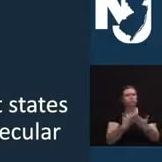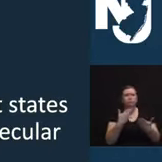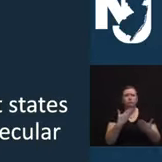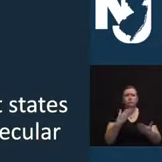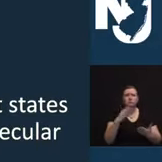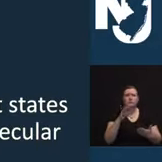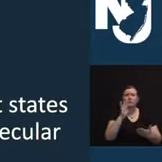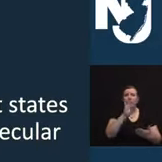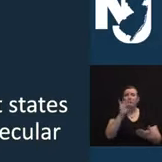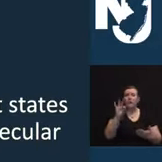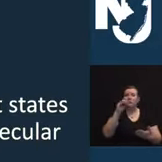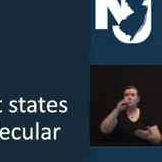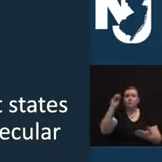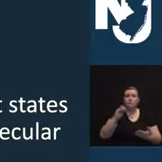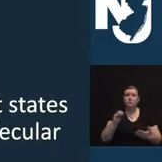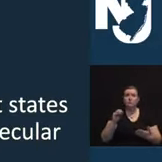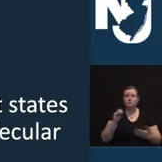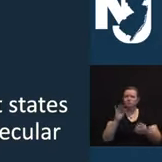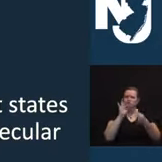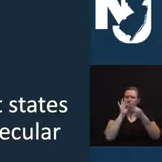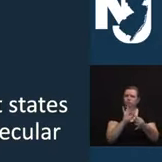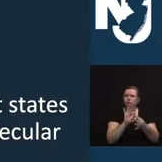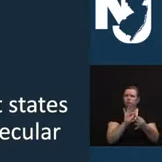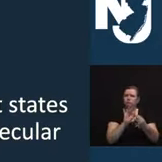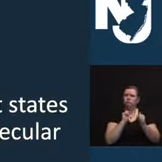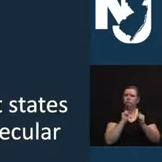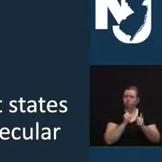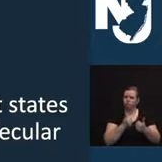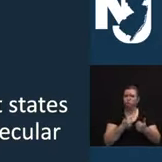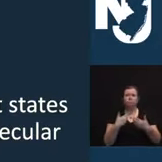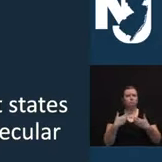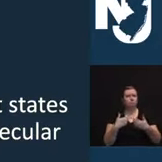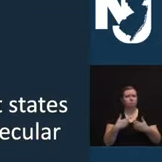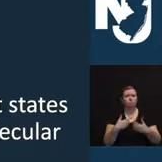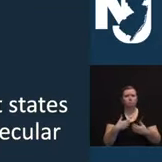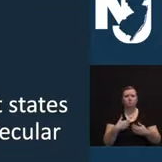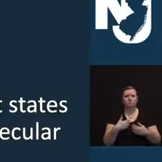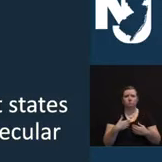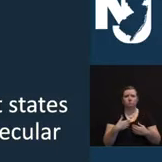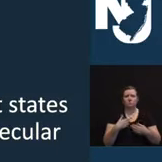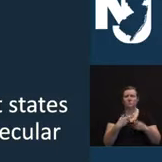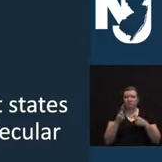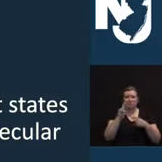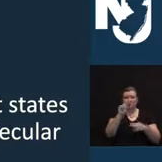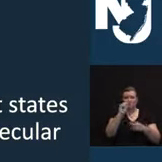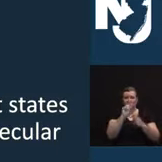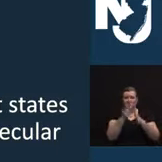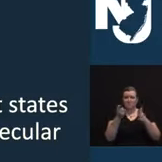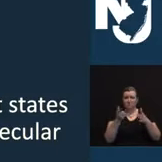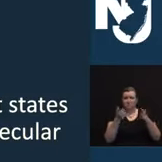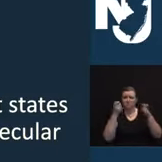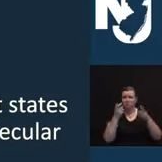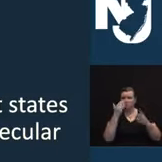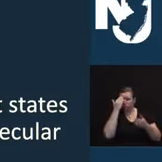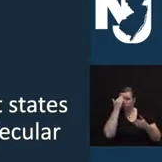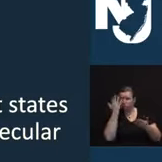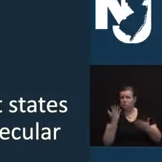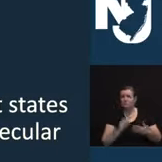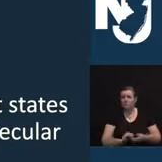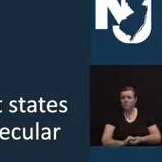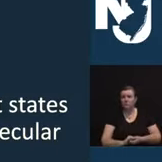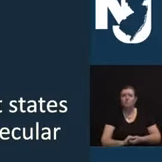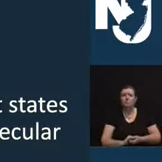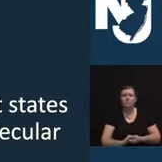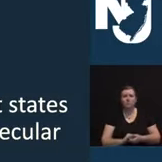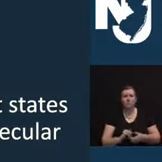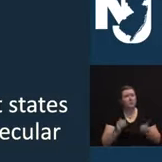20 minutes. I was on with the CEO yesterday, and he said it was 19 minutes when compared with lab-based PCR tests.